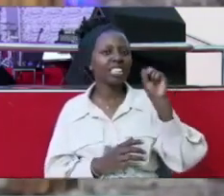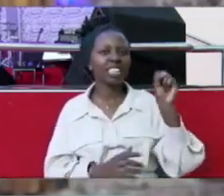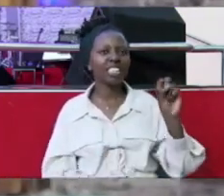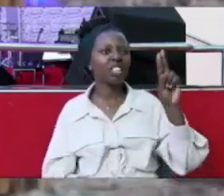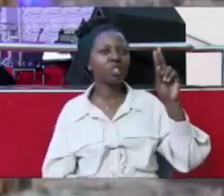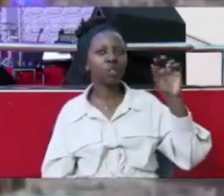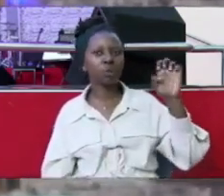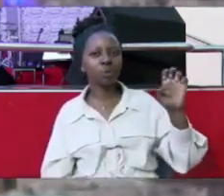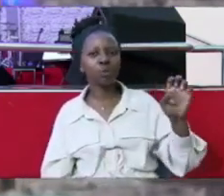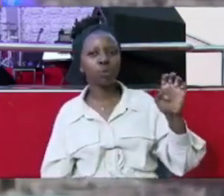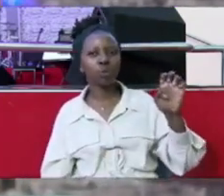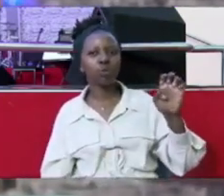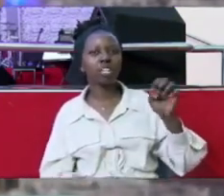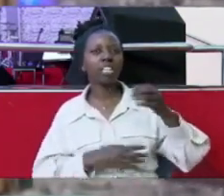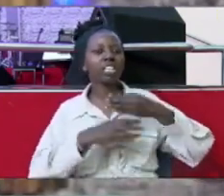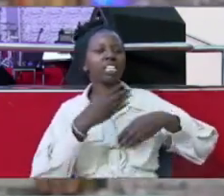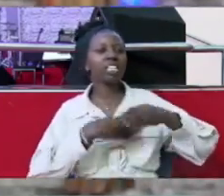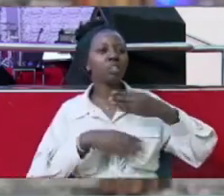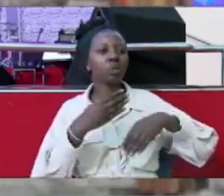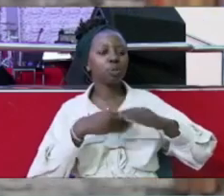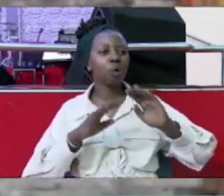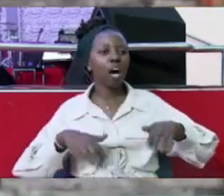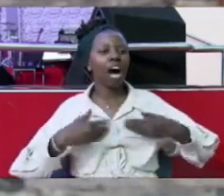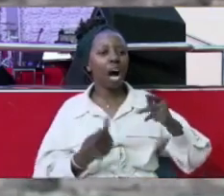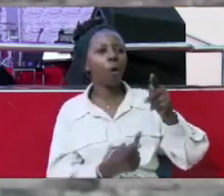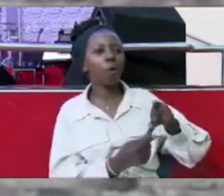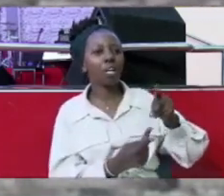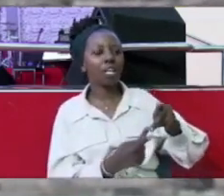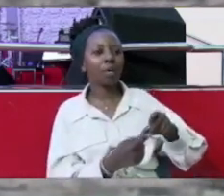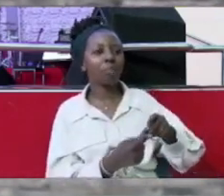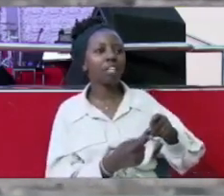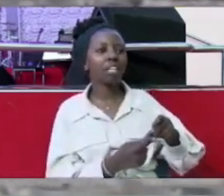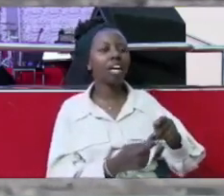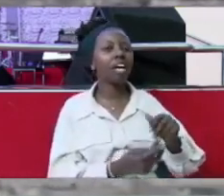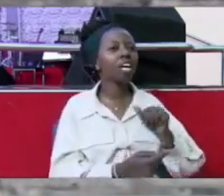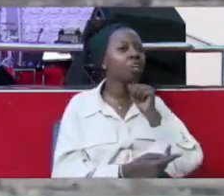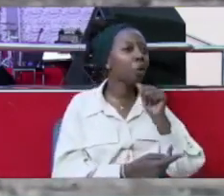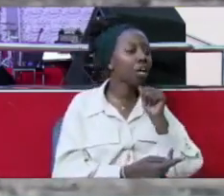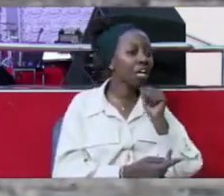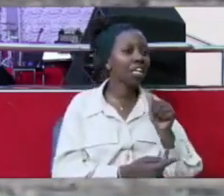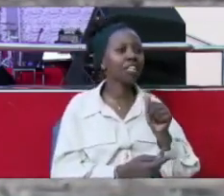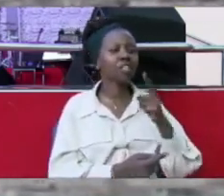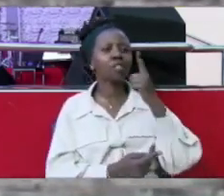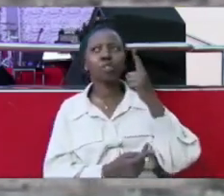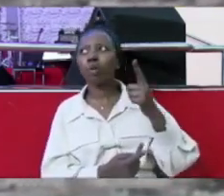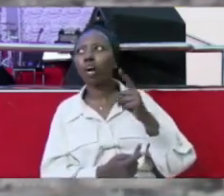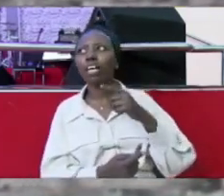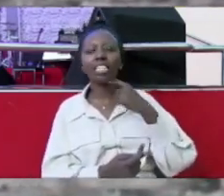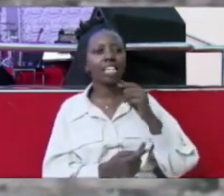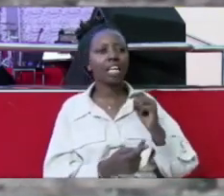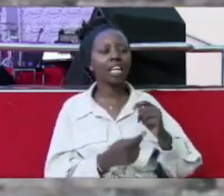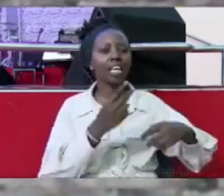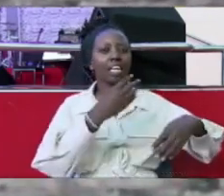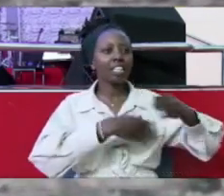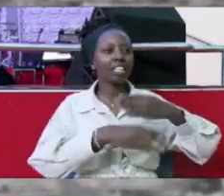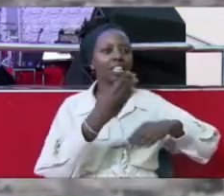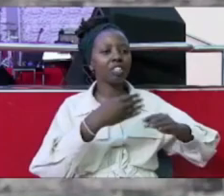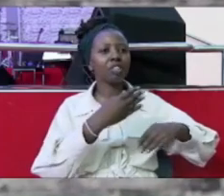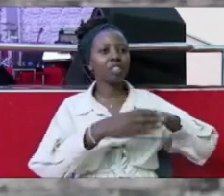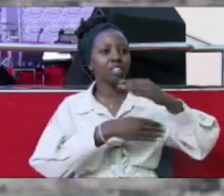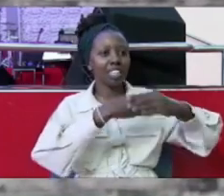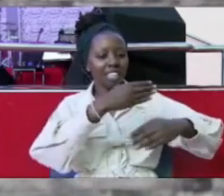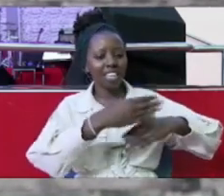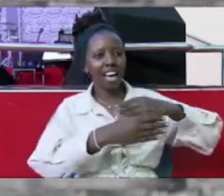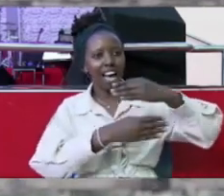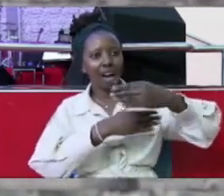holder. Walikuwa nakosana vile karatasi ya pale chooni inawekwa katika kile kitu cha kudhibiti. One was supposed to pull it when it's up. Moja alikuwa